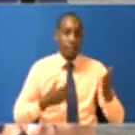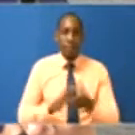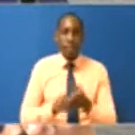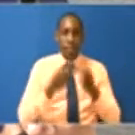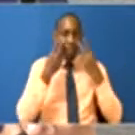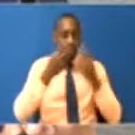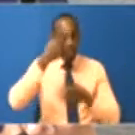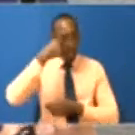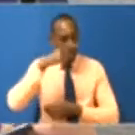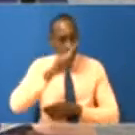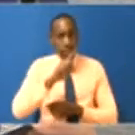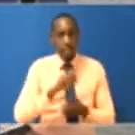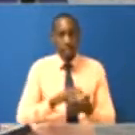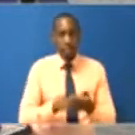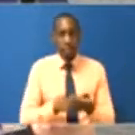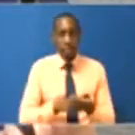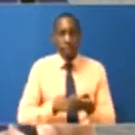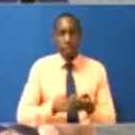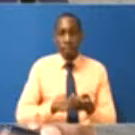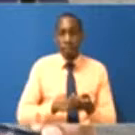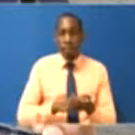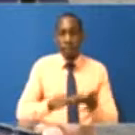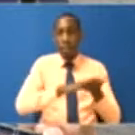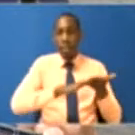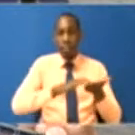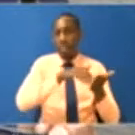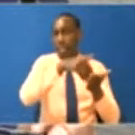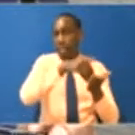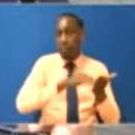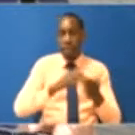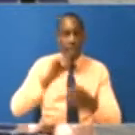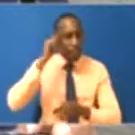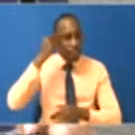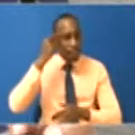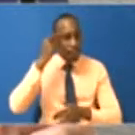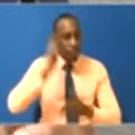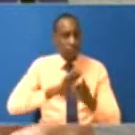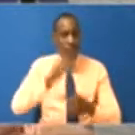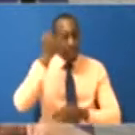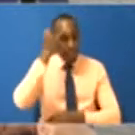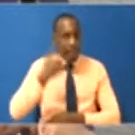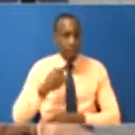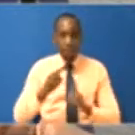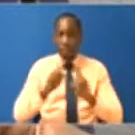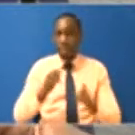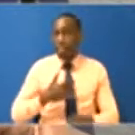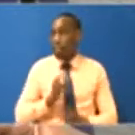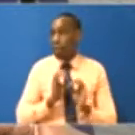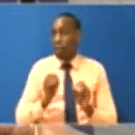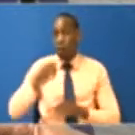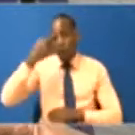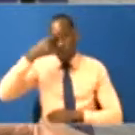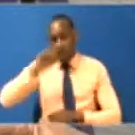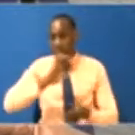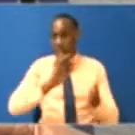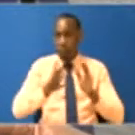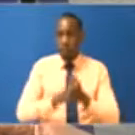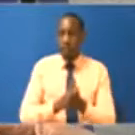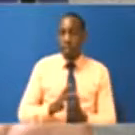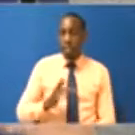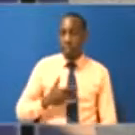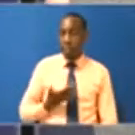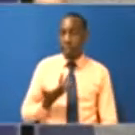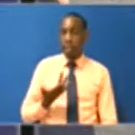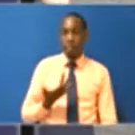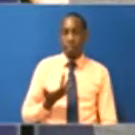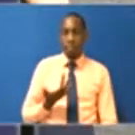his policy grounding to be very to be weak i thought he had ideas but i didn't get a sense of policy i got a